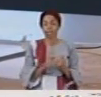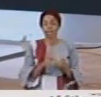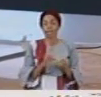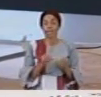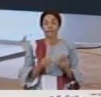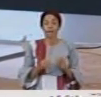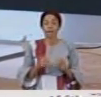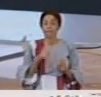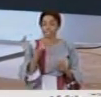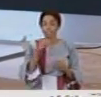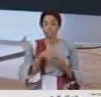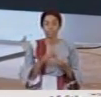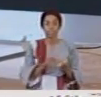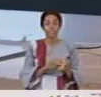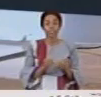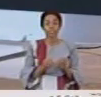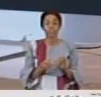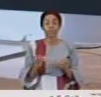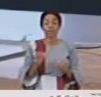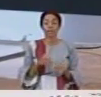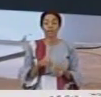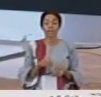number?